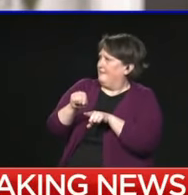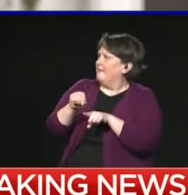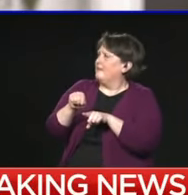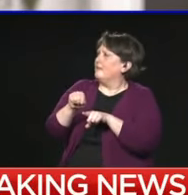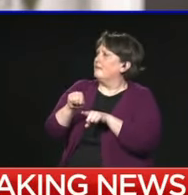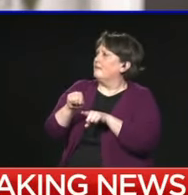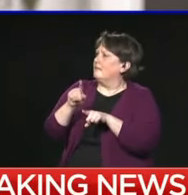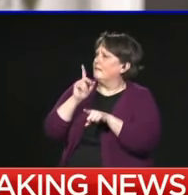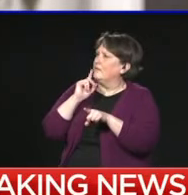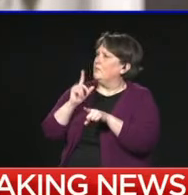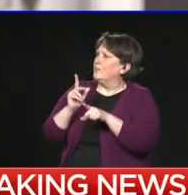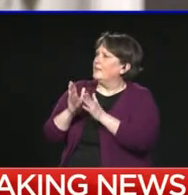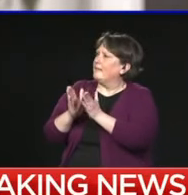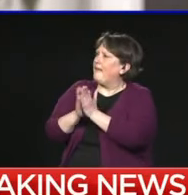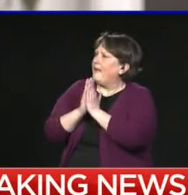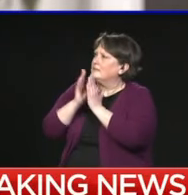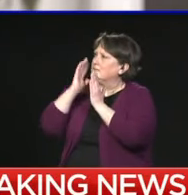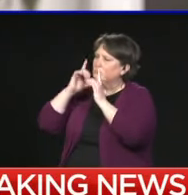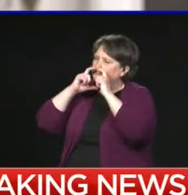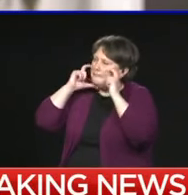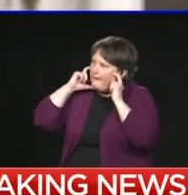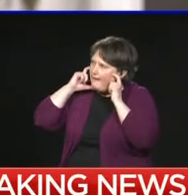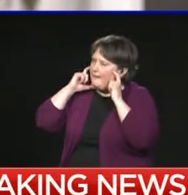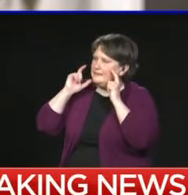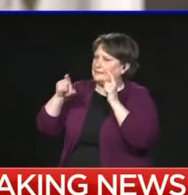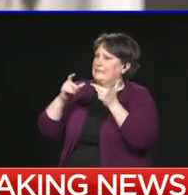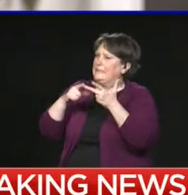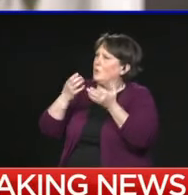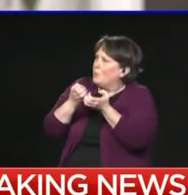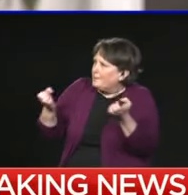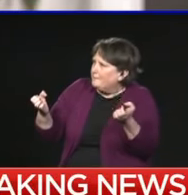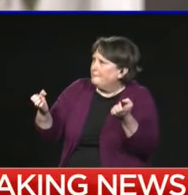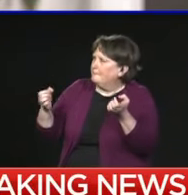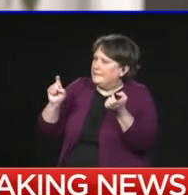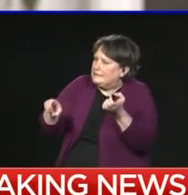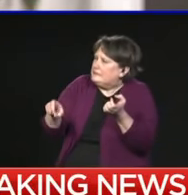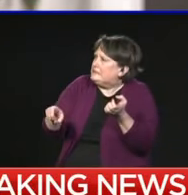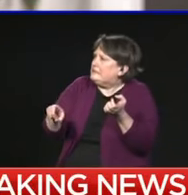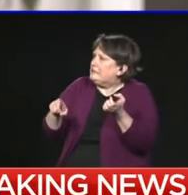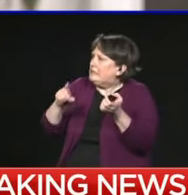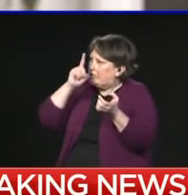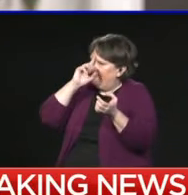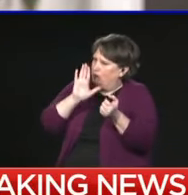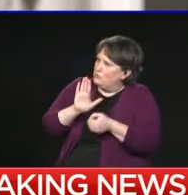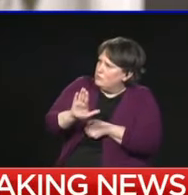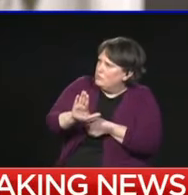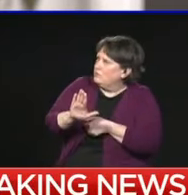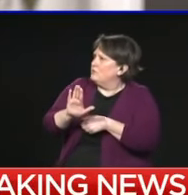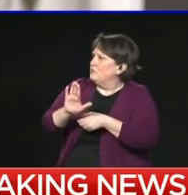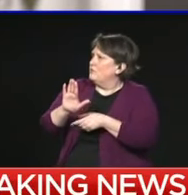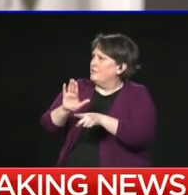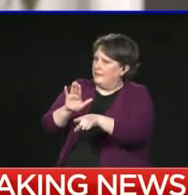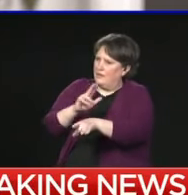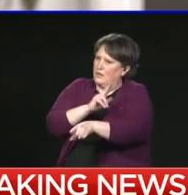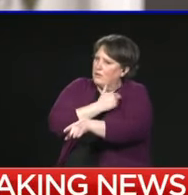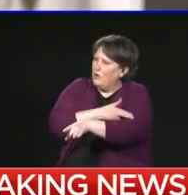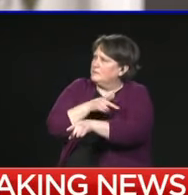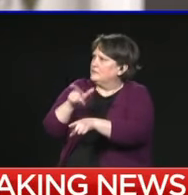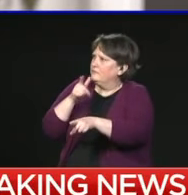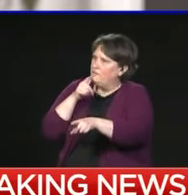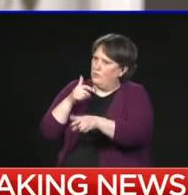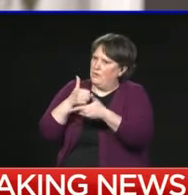weeks until there would be enough masks and swabs to look after people. But on